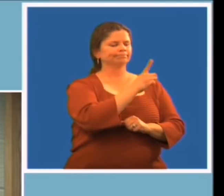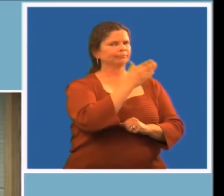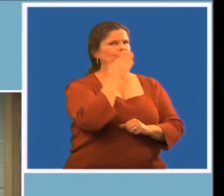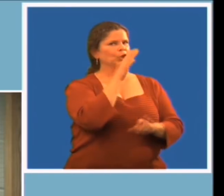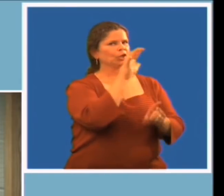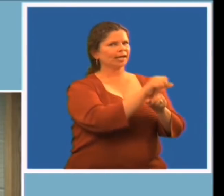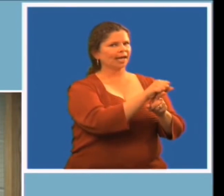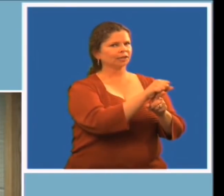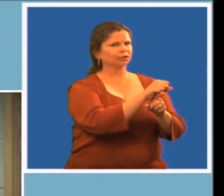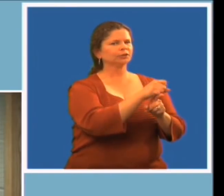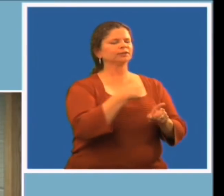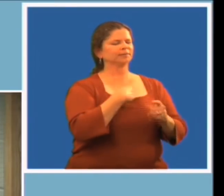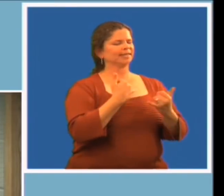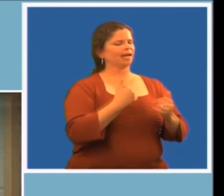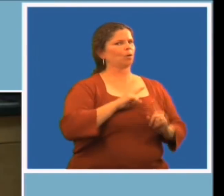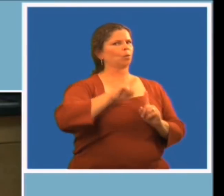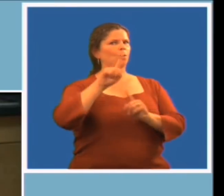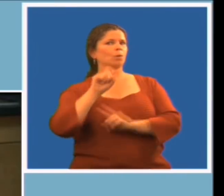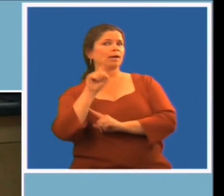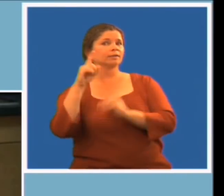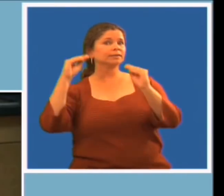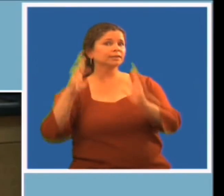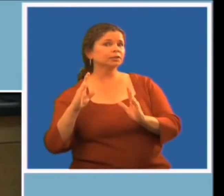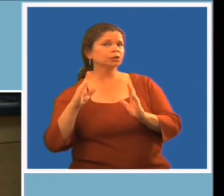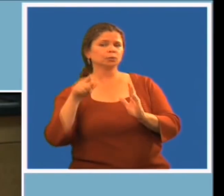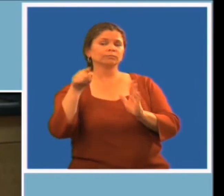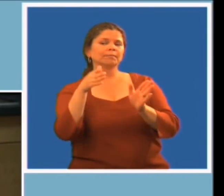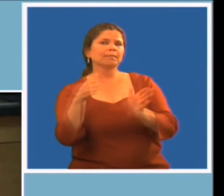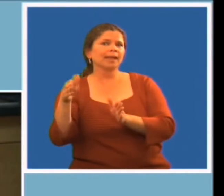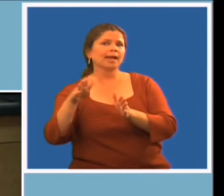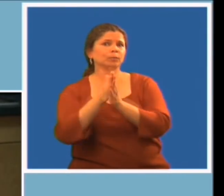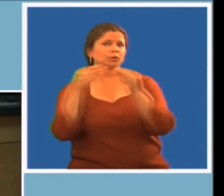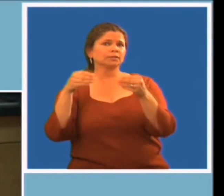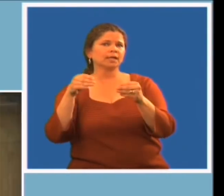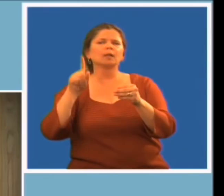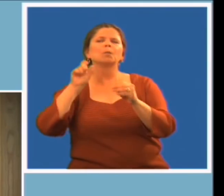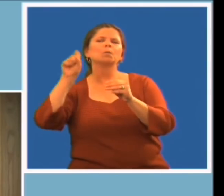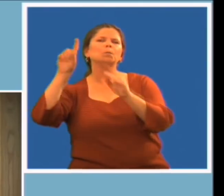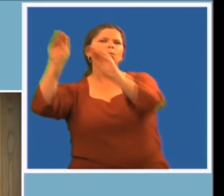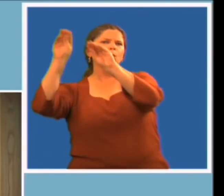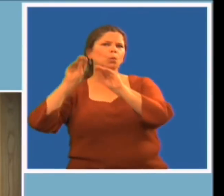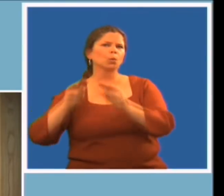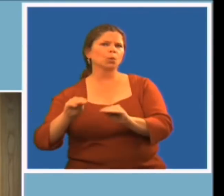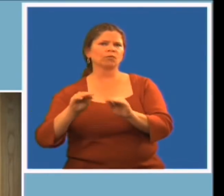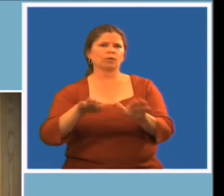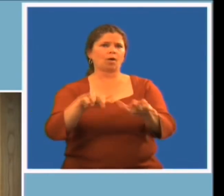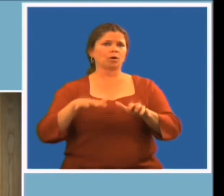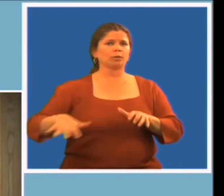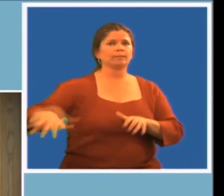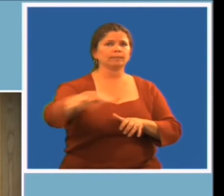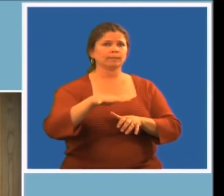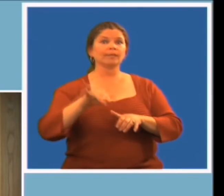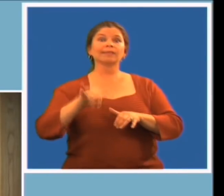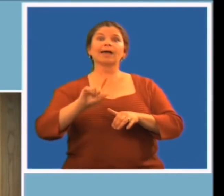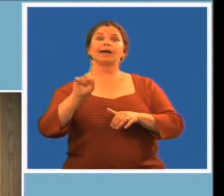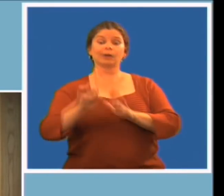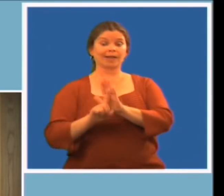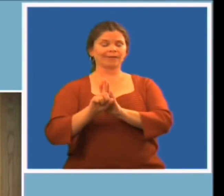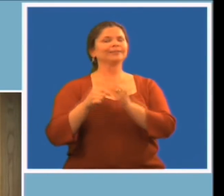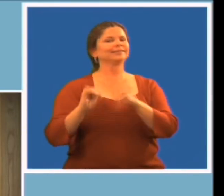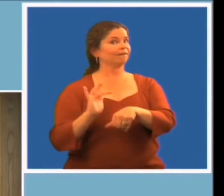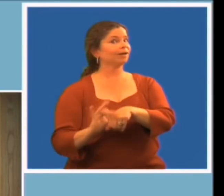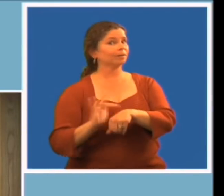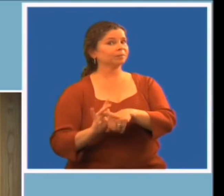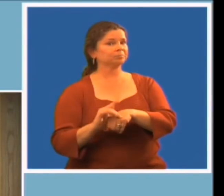the auditorium stage where the lift is still available. You know, this is a good learning piece. It'll take a bit to